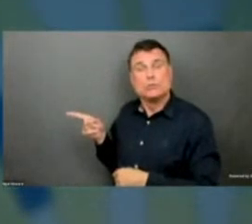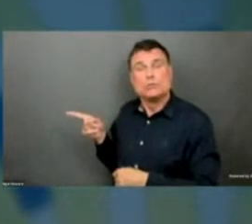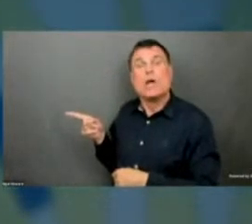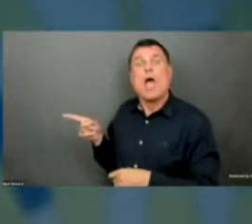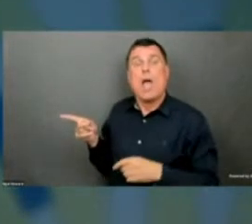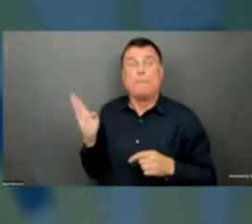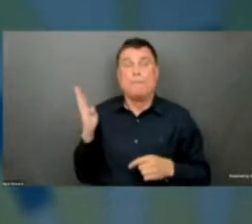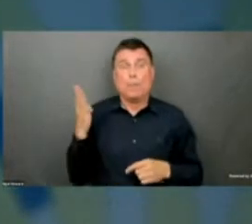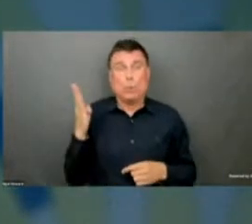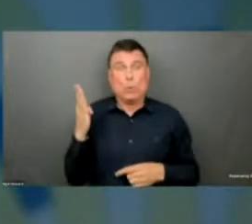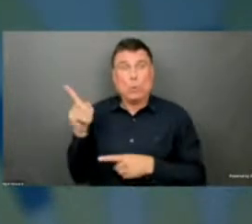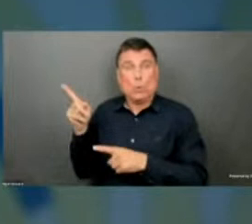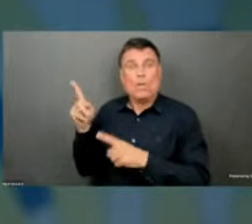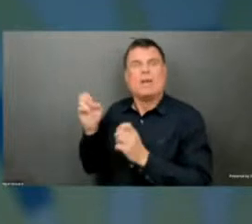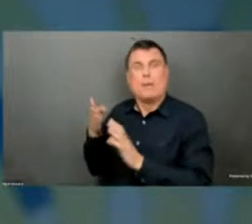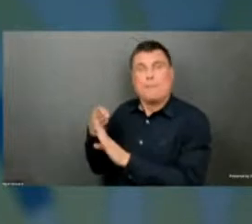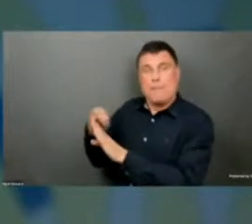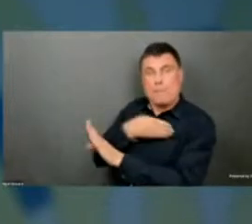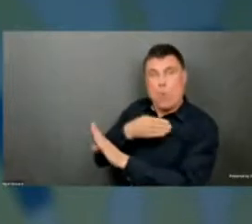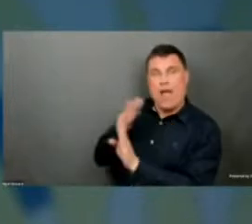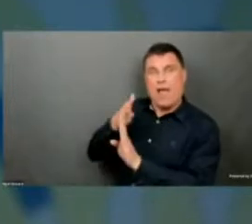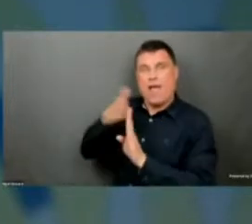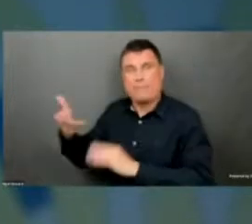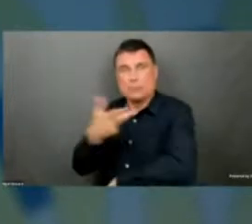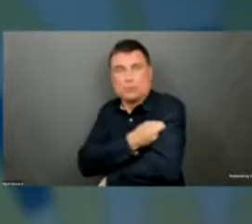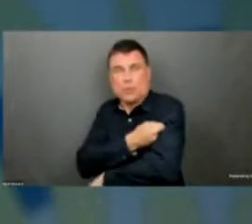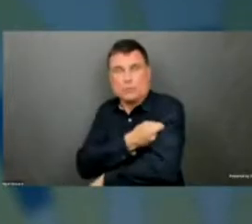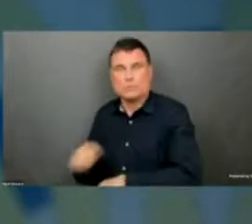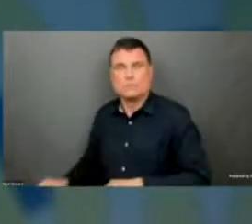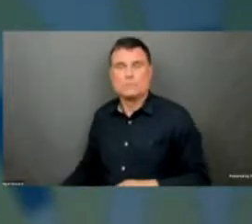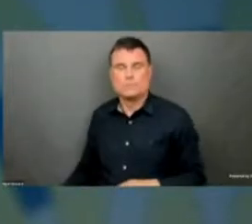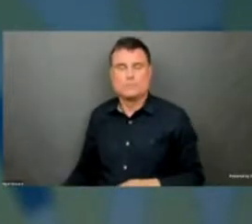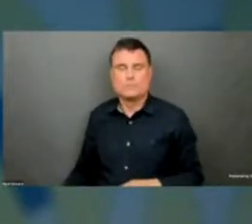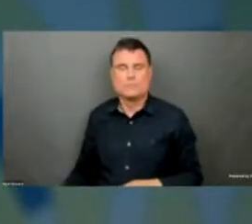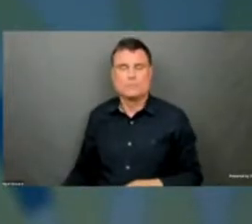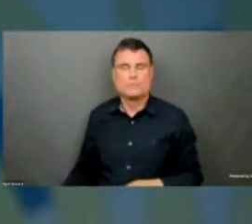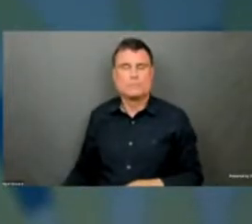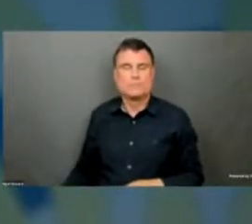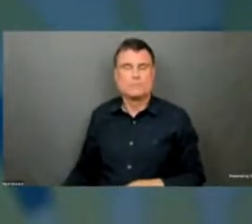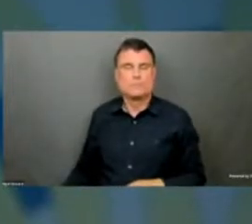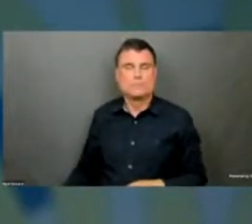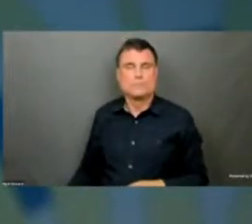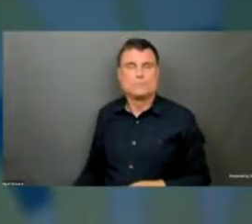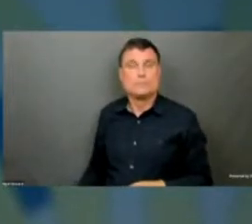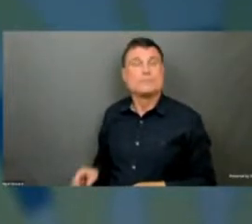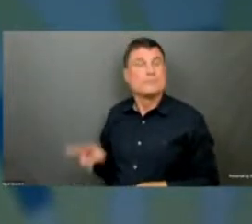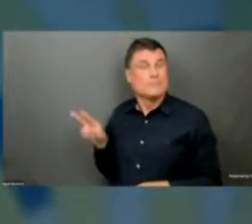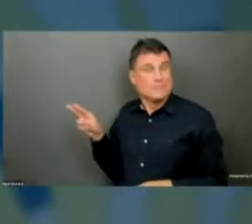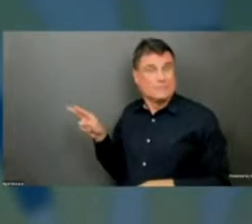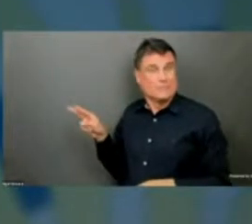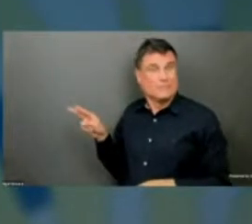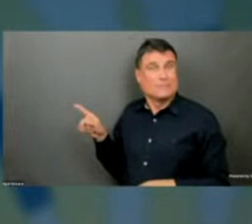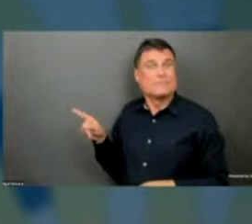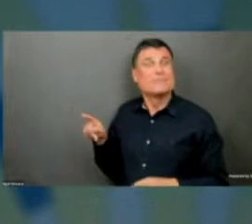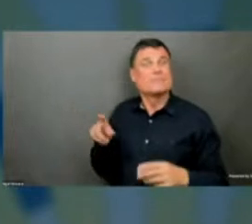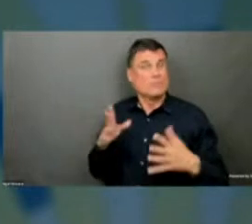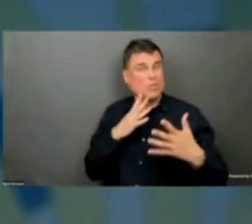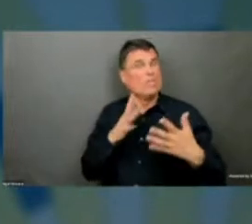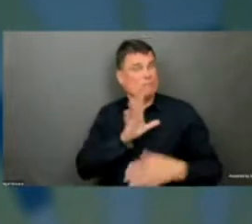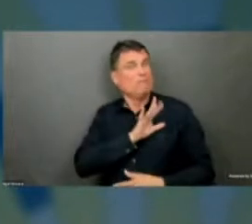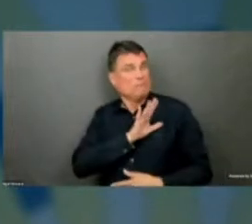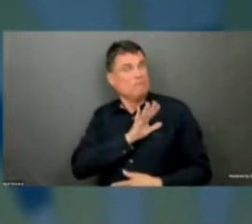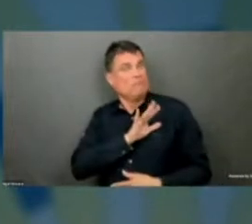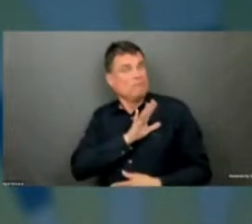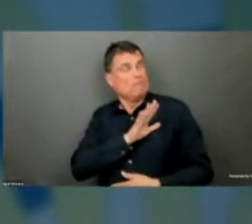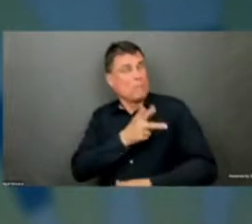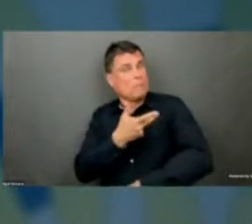either AstraZeneca or Pfizer or Moderna vaccine. So again, really positive, showing us the risk decreases dramatically,